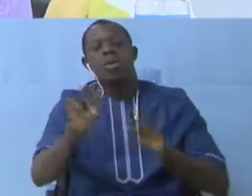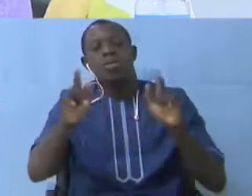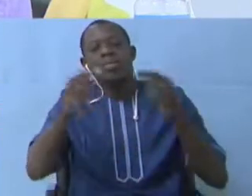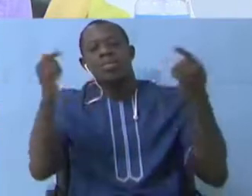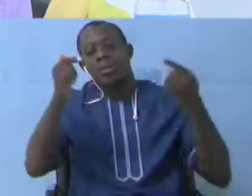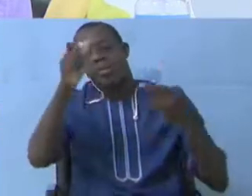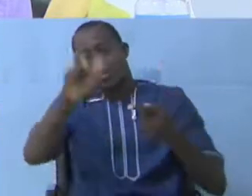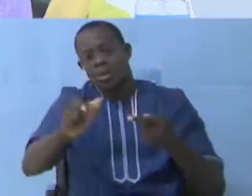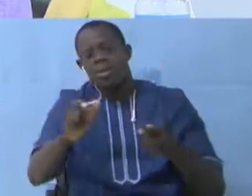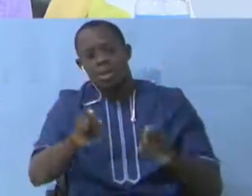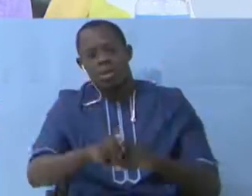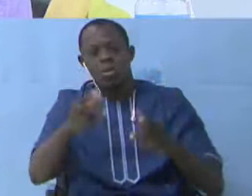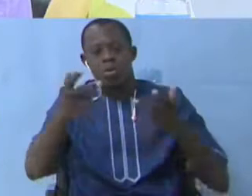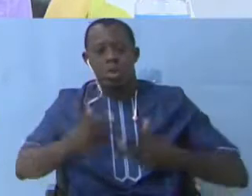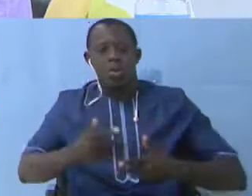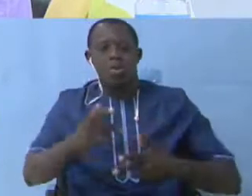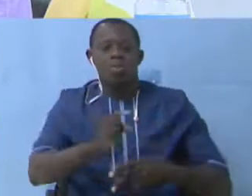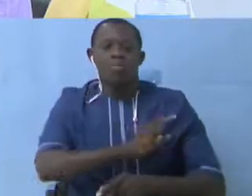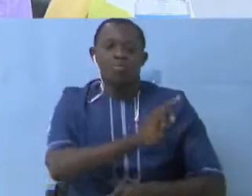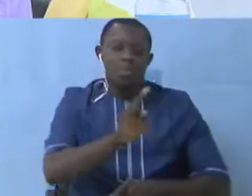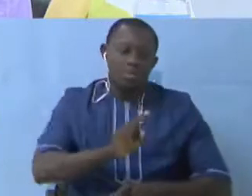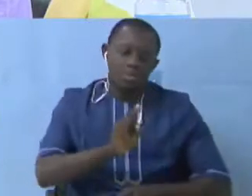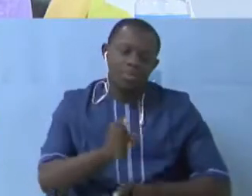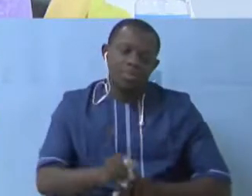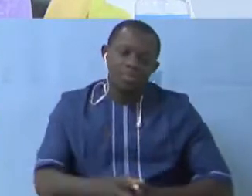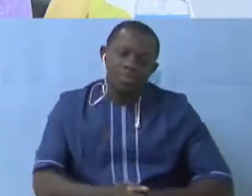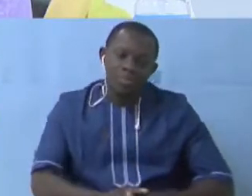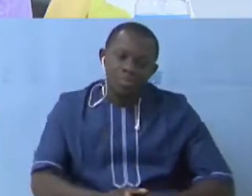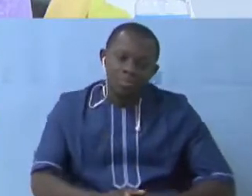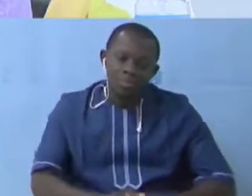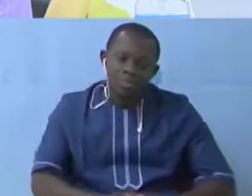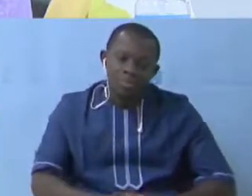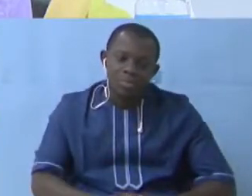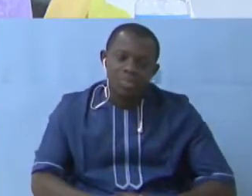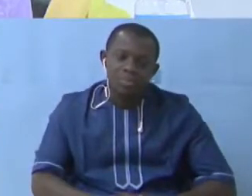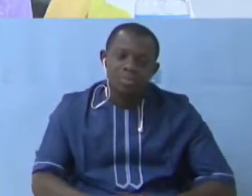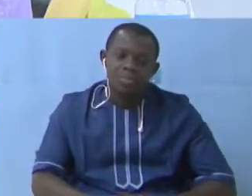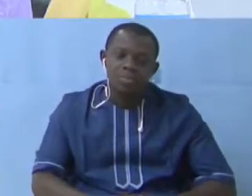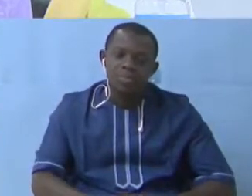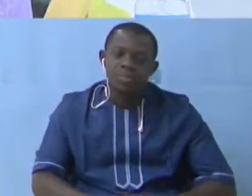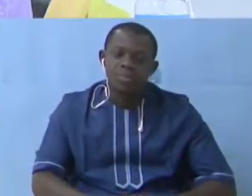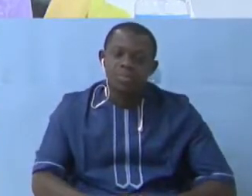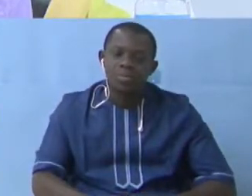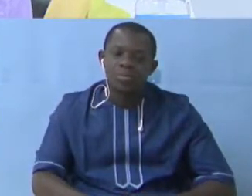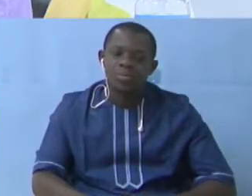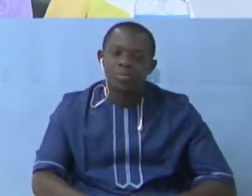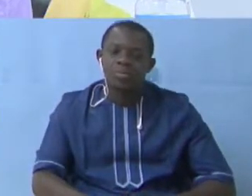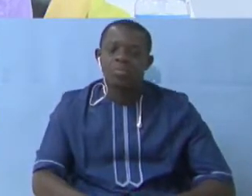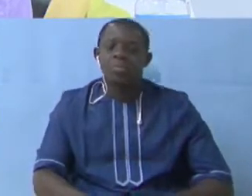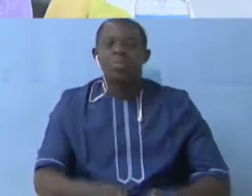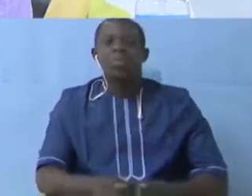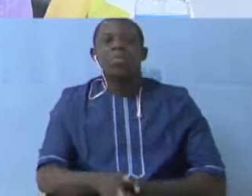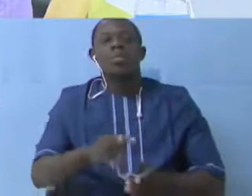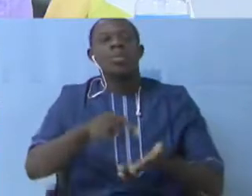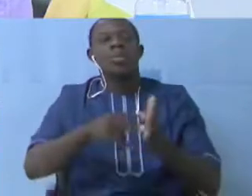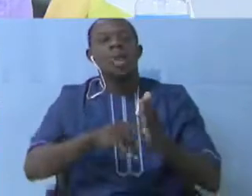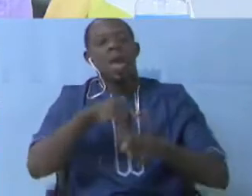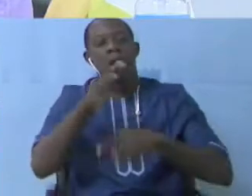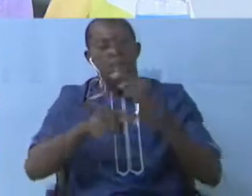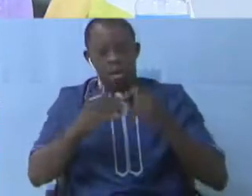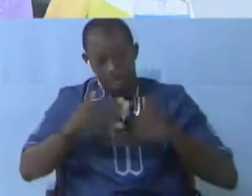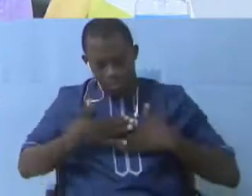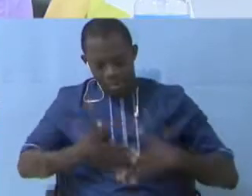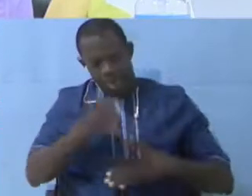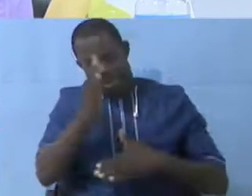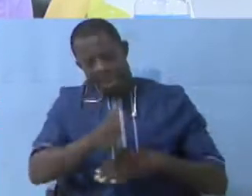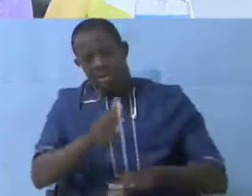nag dal di leen dalal. And by opponent, generally he meant human rights and defenders,